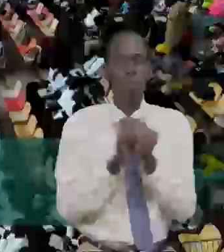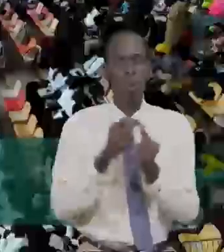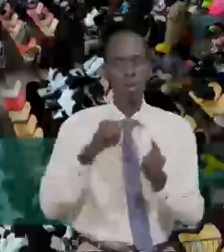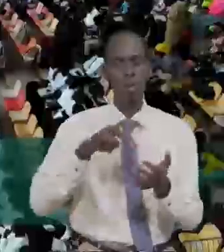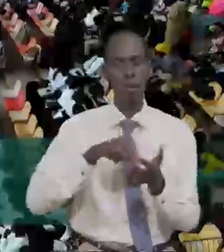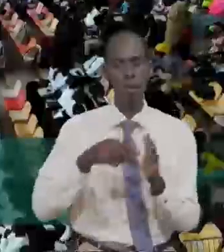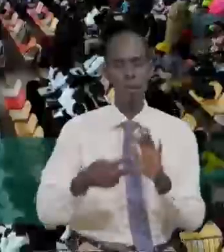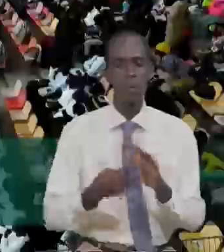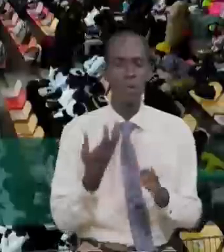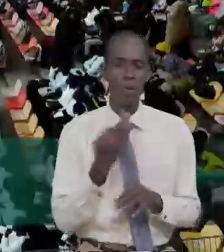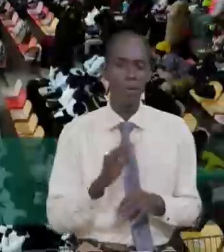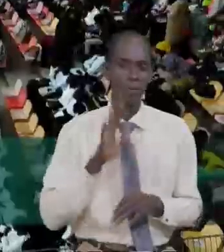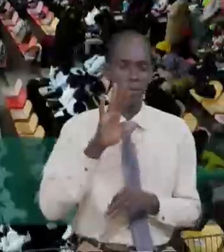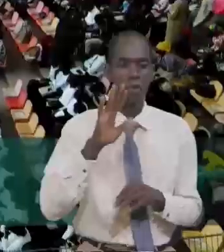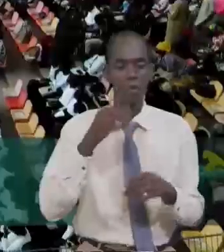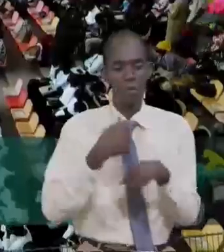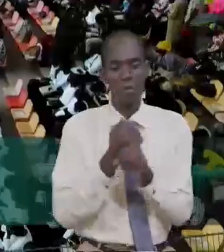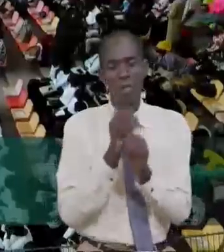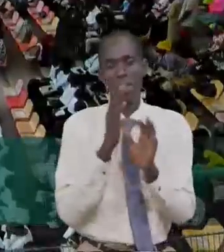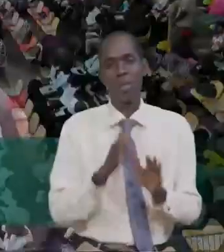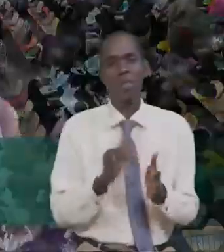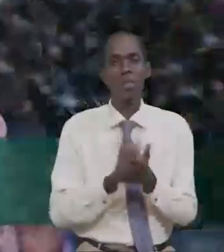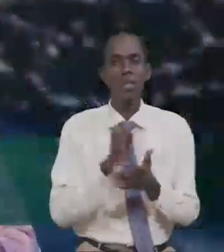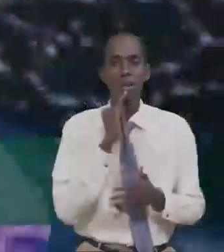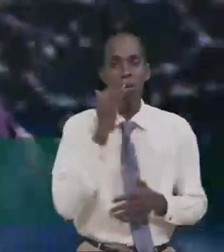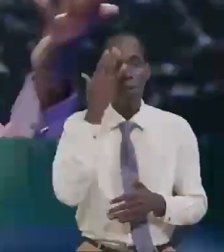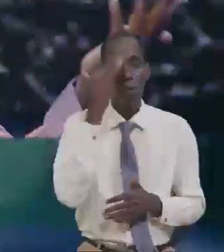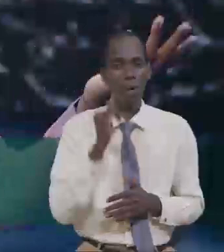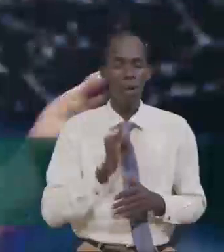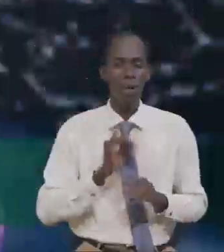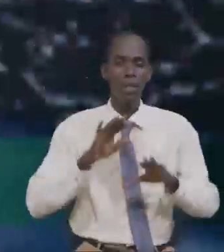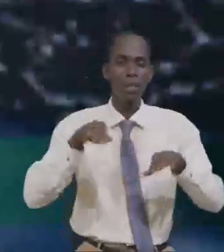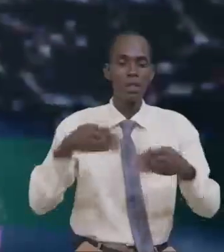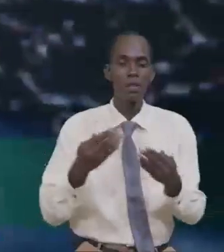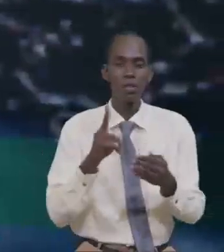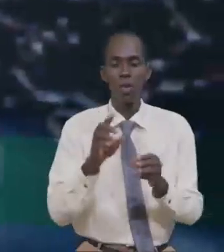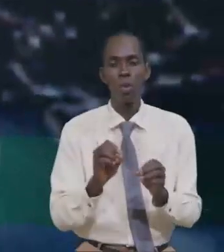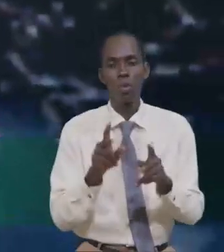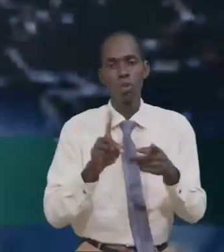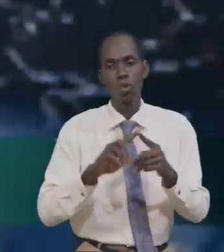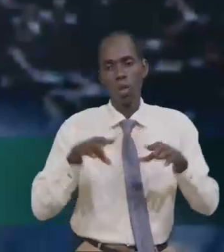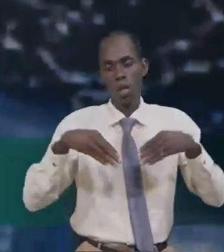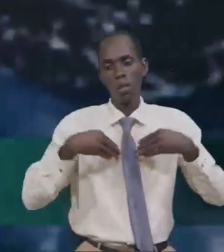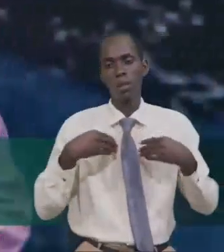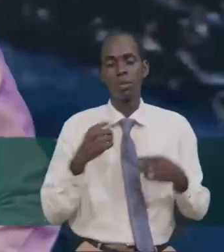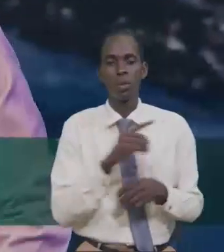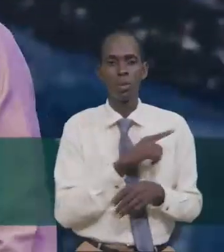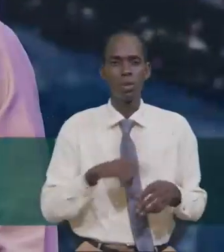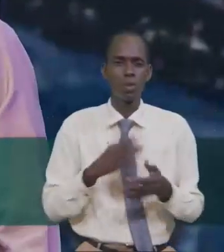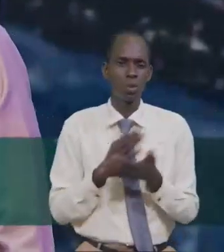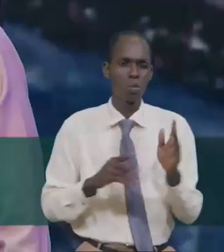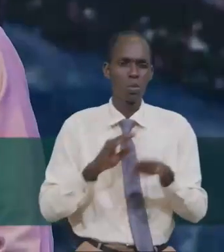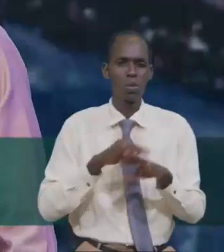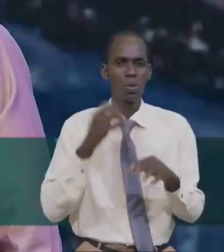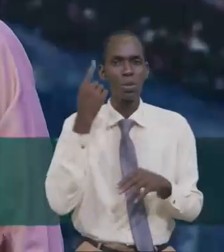don't understand. They say, they want to make me part of their. Nobody is making you part of anything. It's to wake you up so that